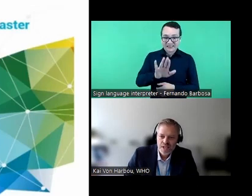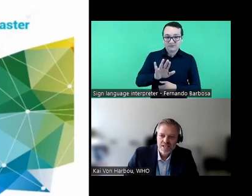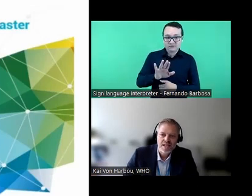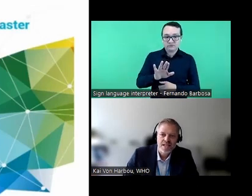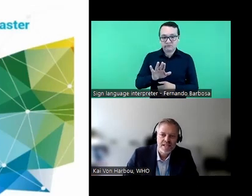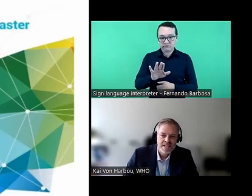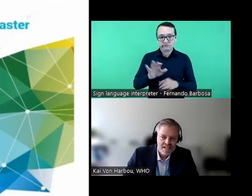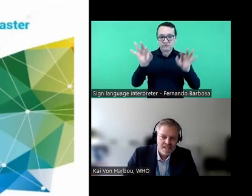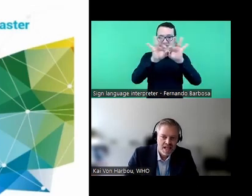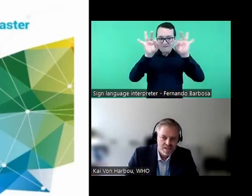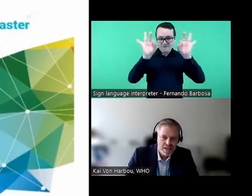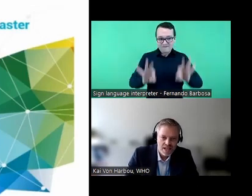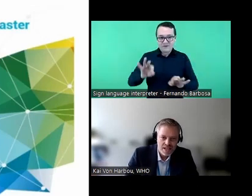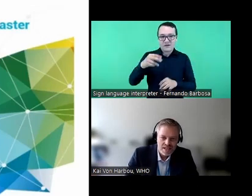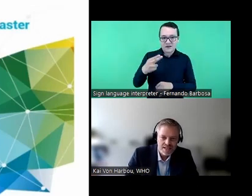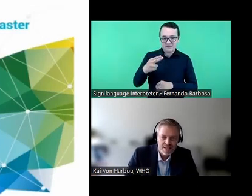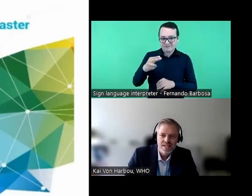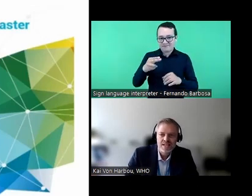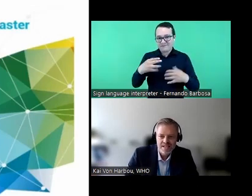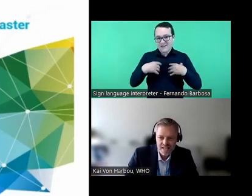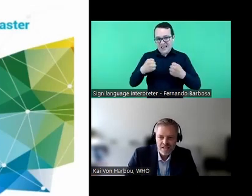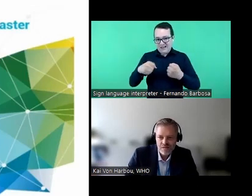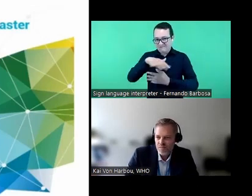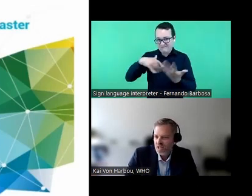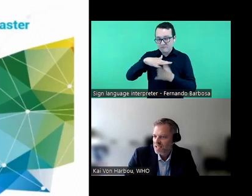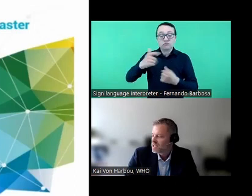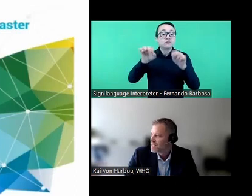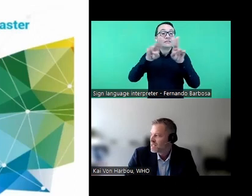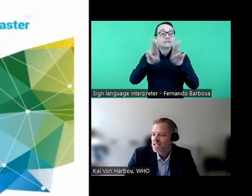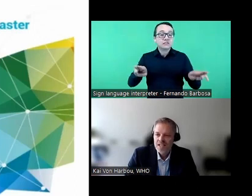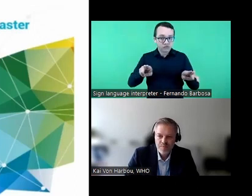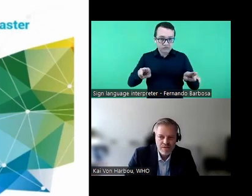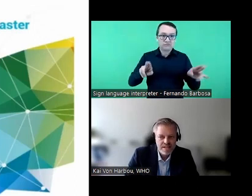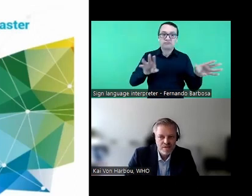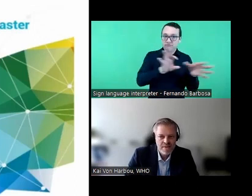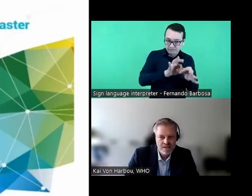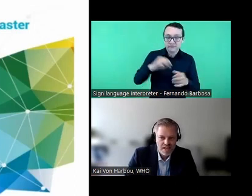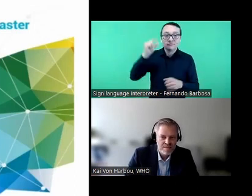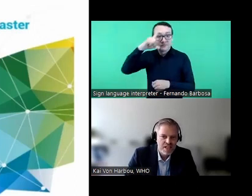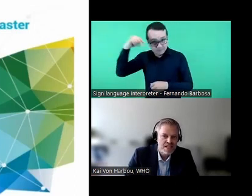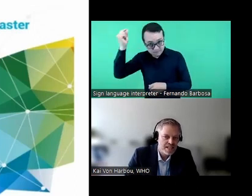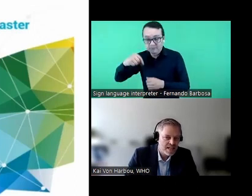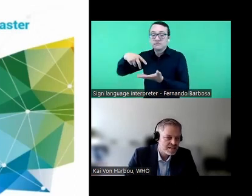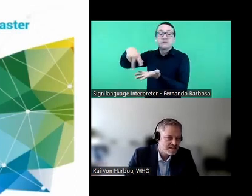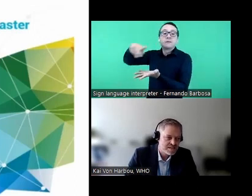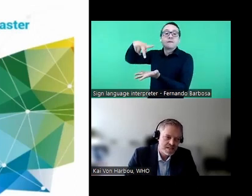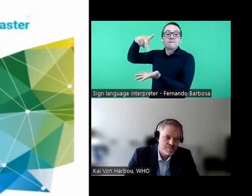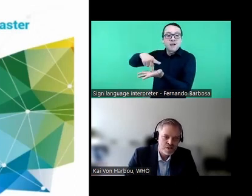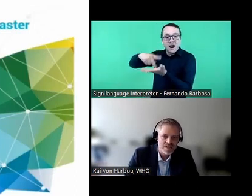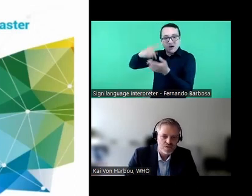brings together the international health regulations, the Sendai framework, the Paris Agreement on climate change, and